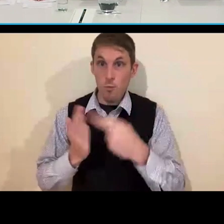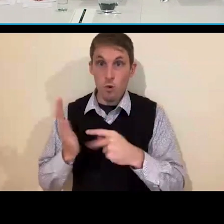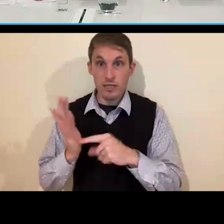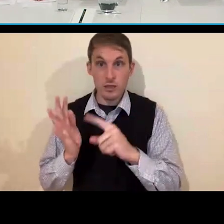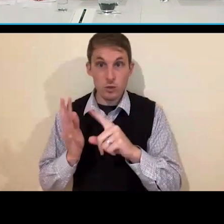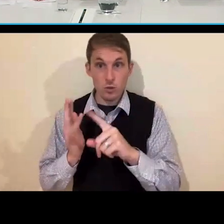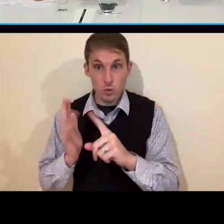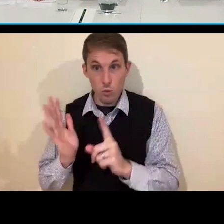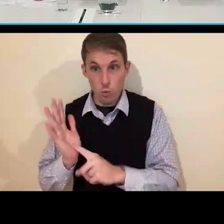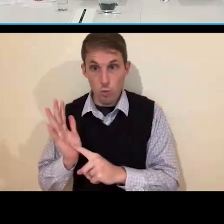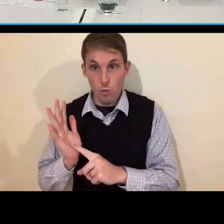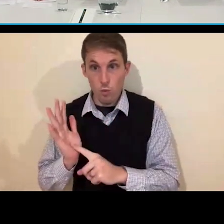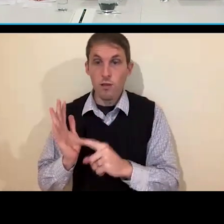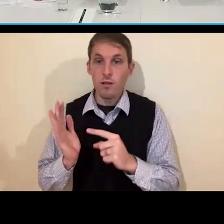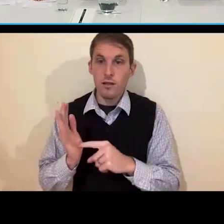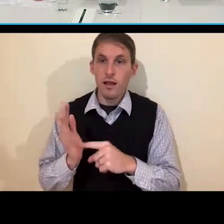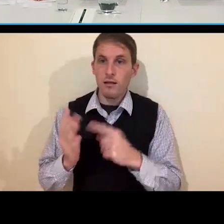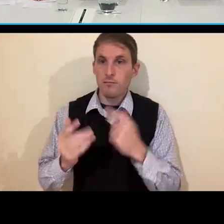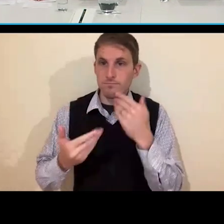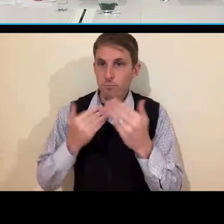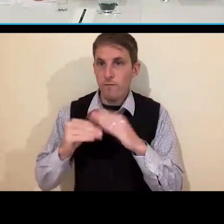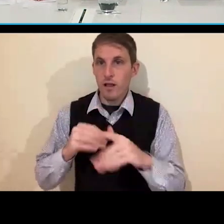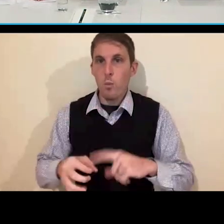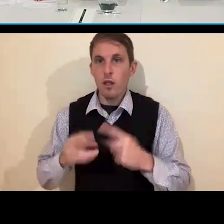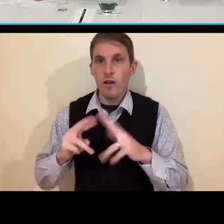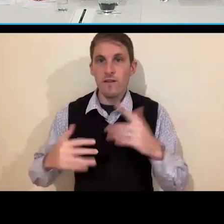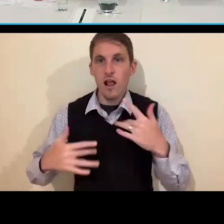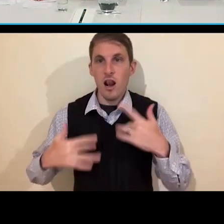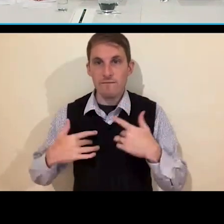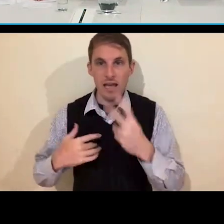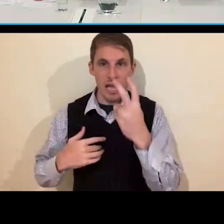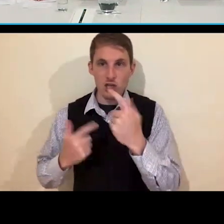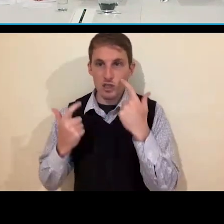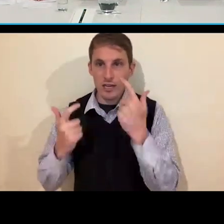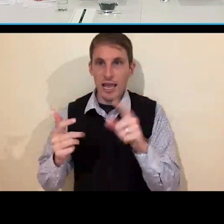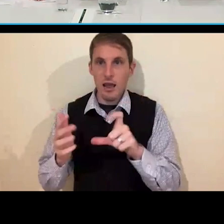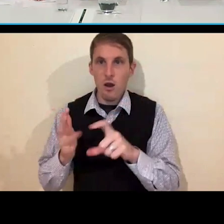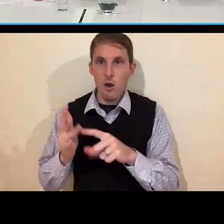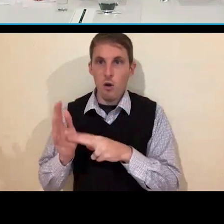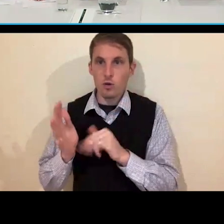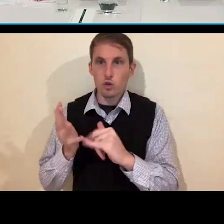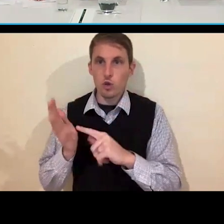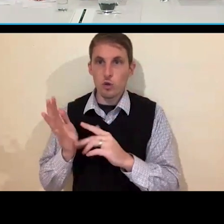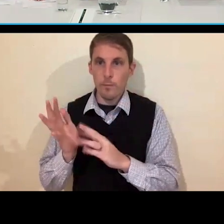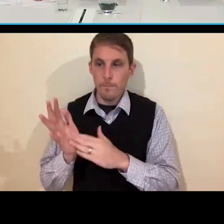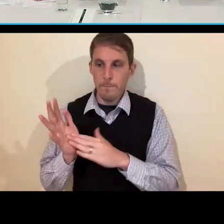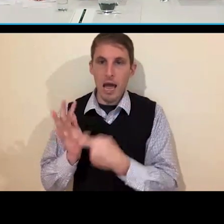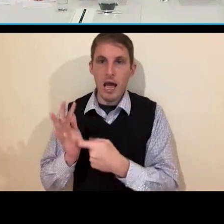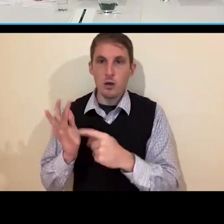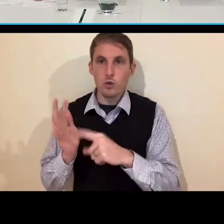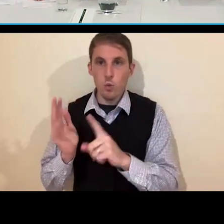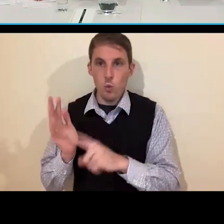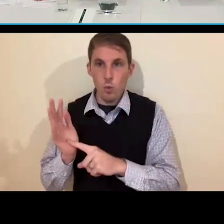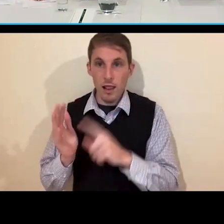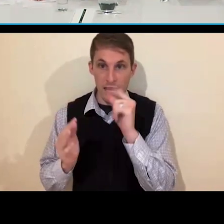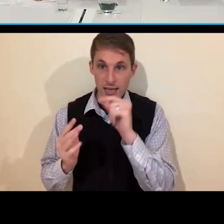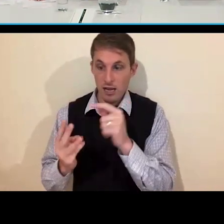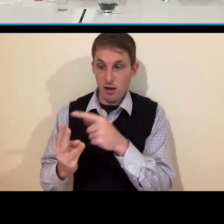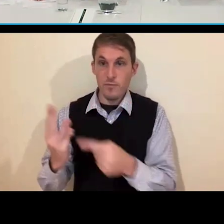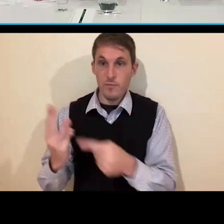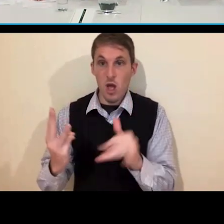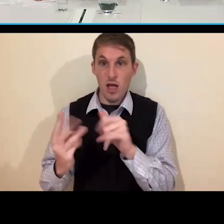the QUALAC, so Quality of Life Aged Care Consumers tool, which is available in 3 versions: the